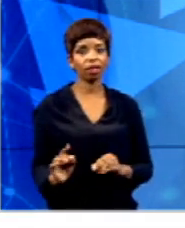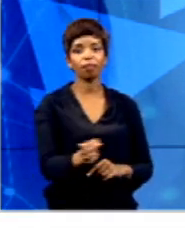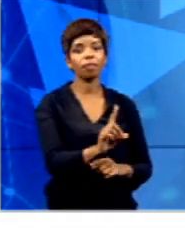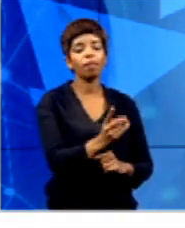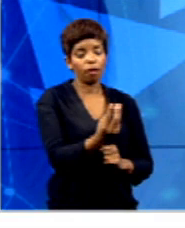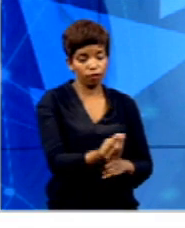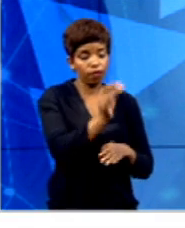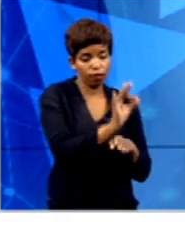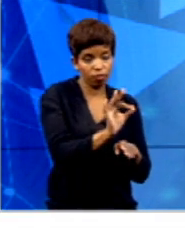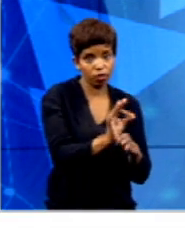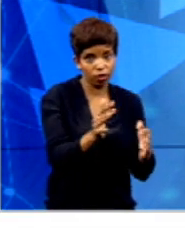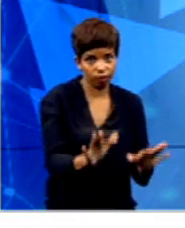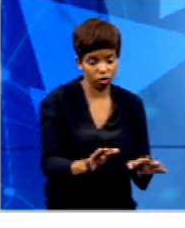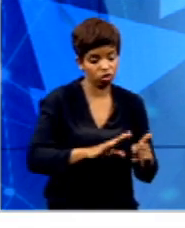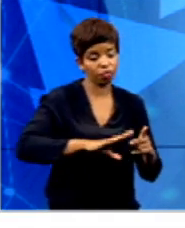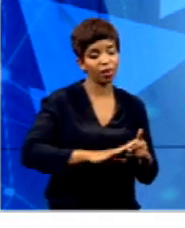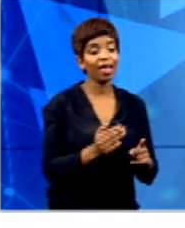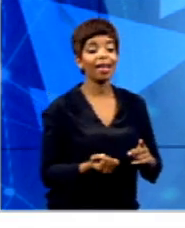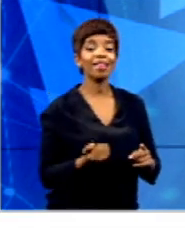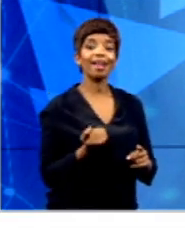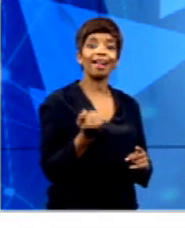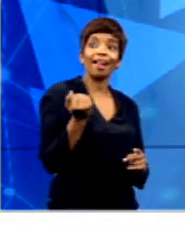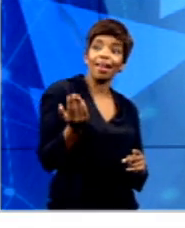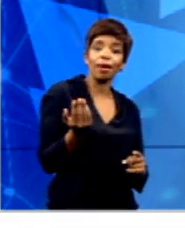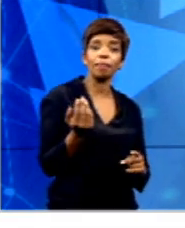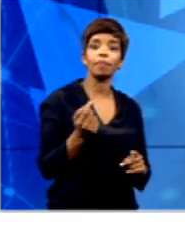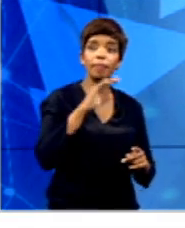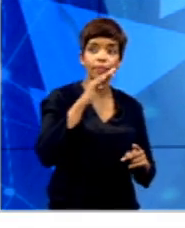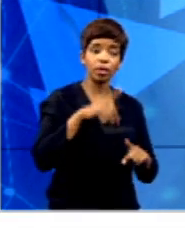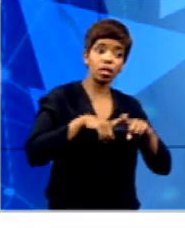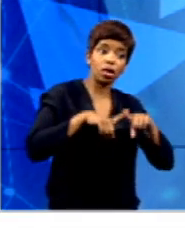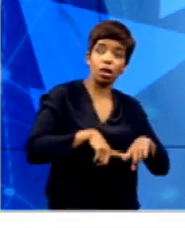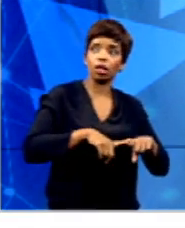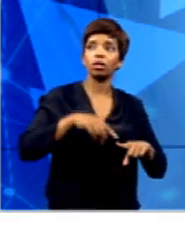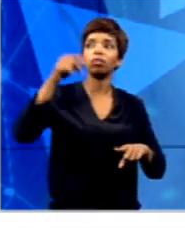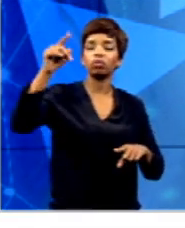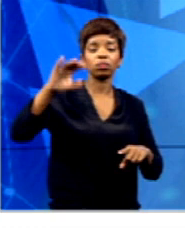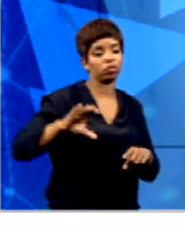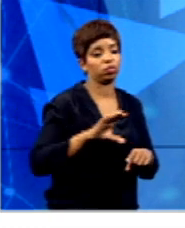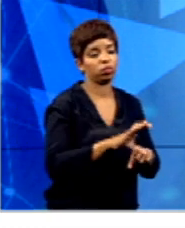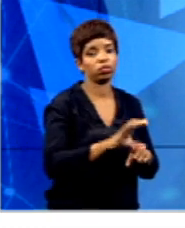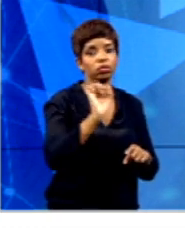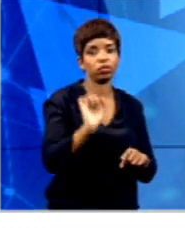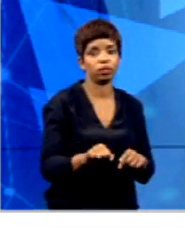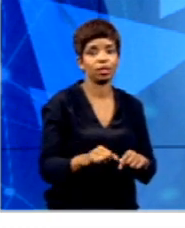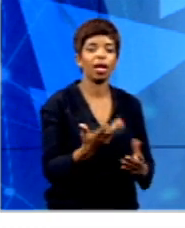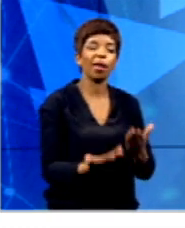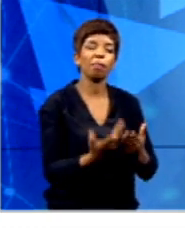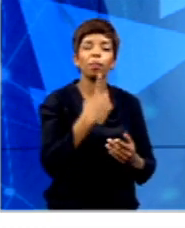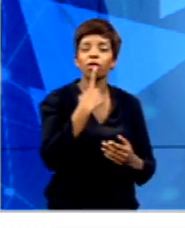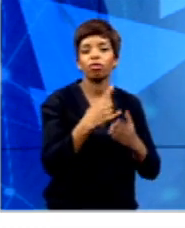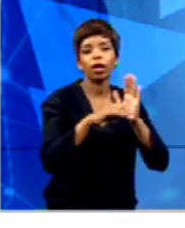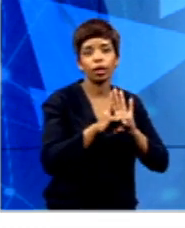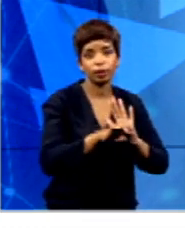well as paying out those claims that they have accepted liability on. You know, if this is unavoidable, for example,